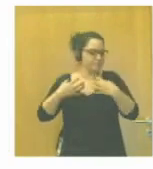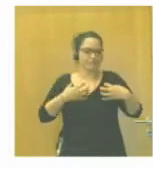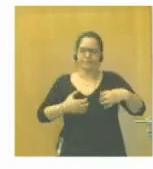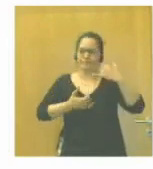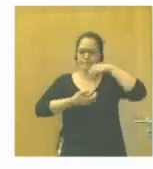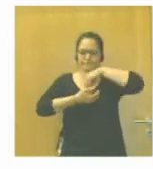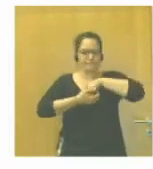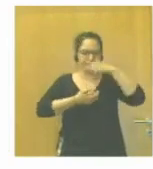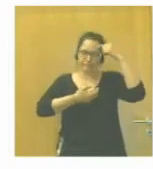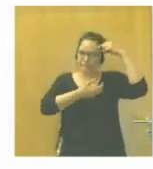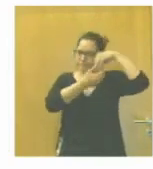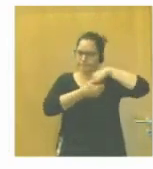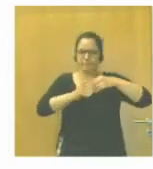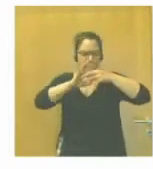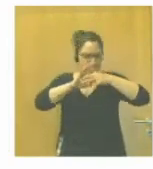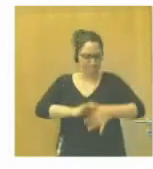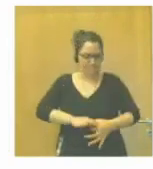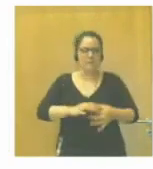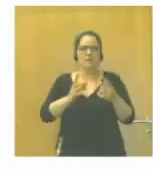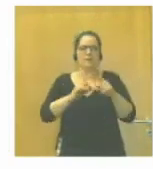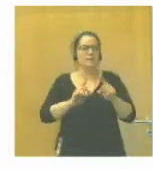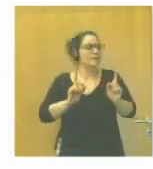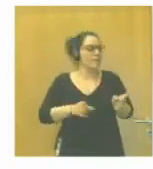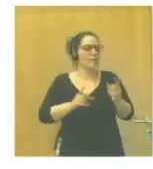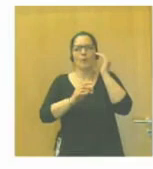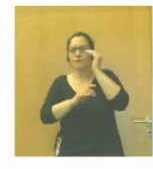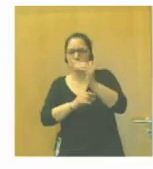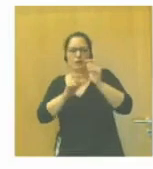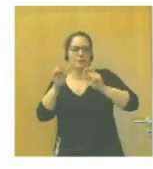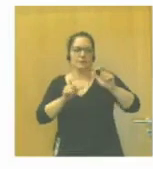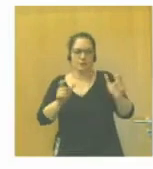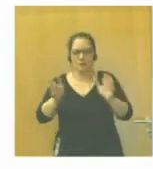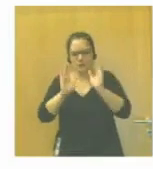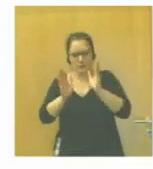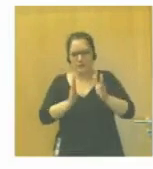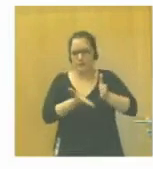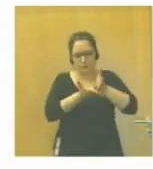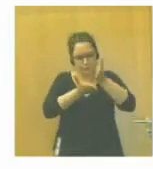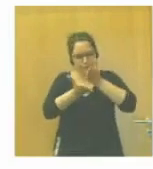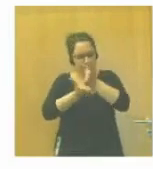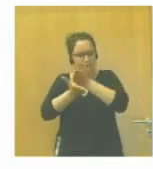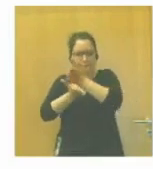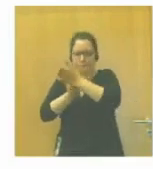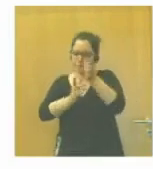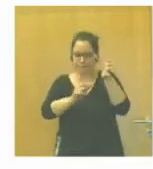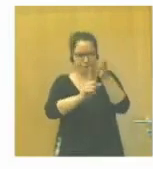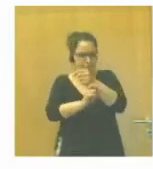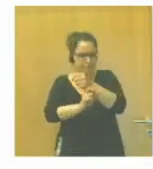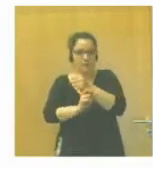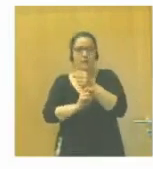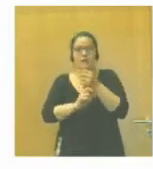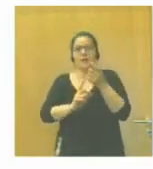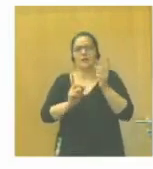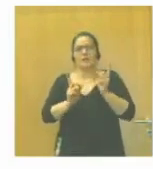people are held, systems are held accountable for, that are baked in, and we have to have data to measure, are we doing what